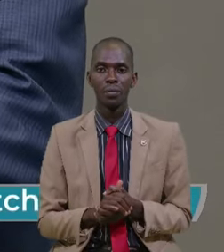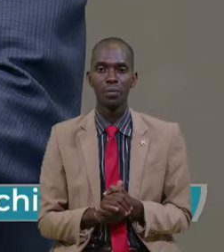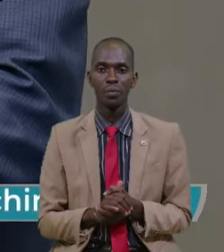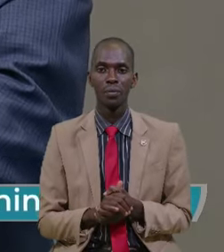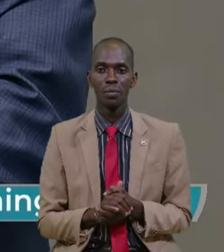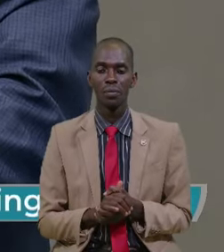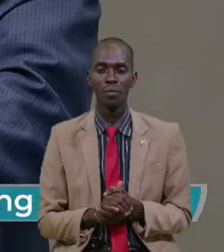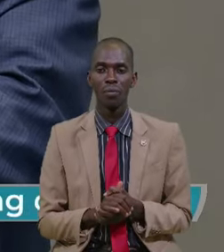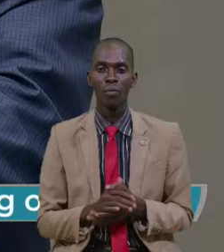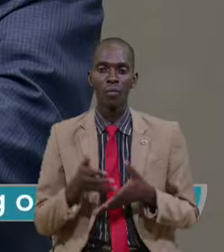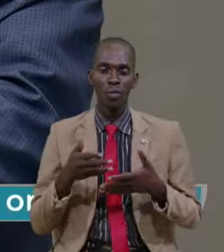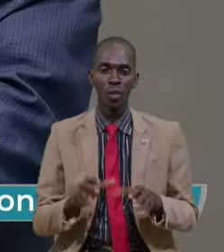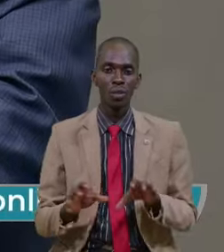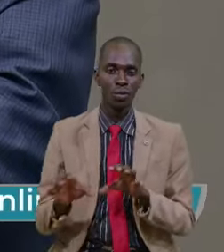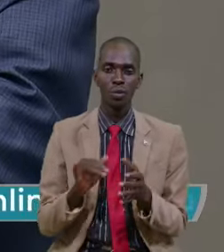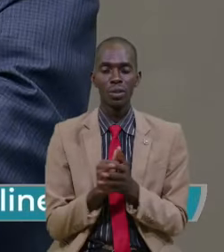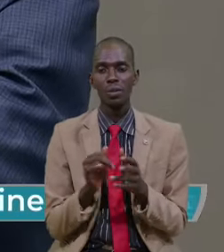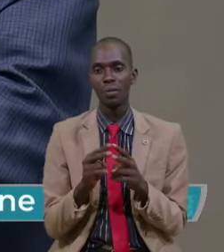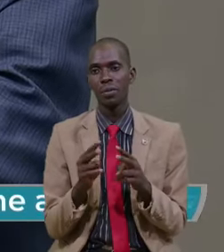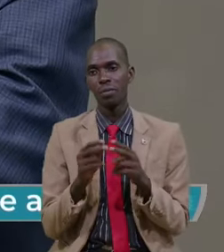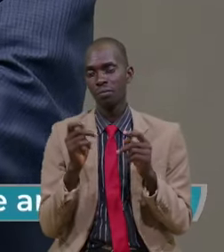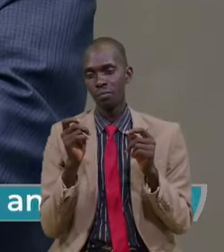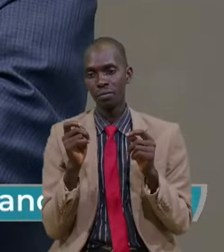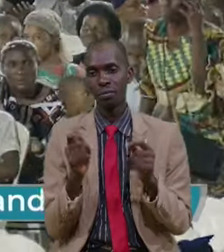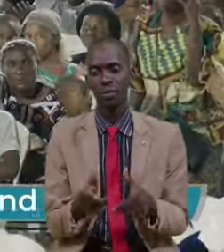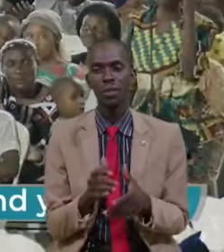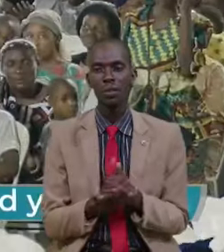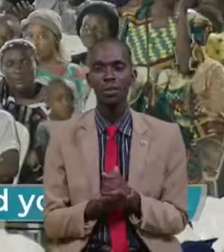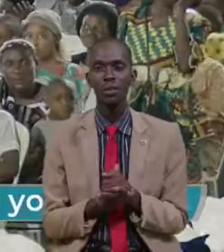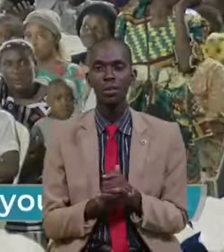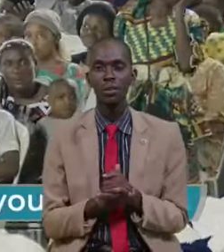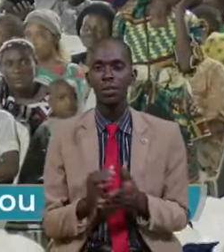Let's do that, please, to the far back. Let's do that.